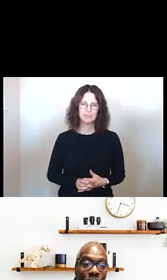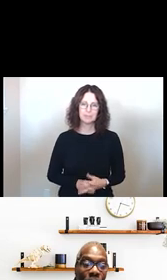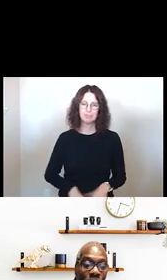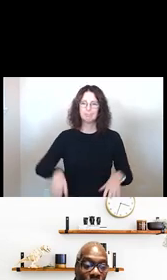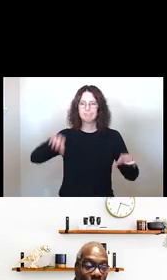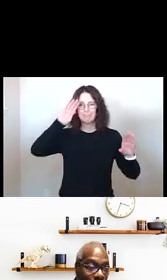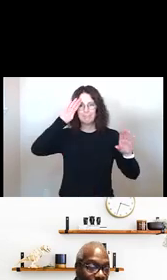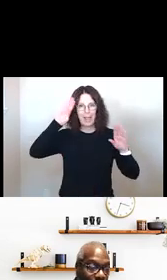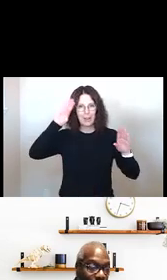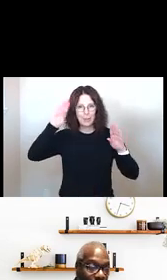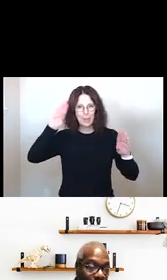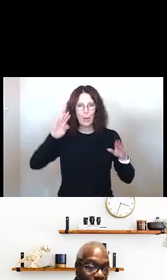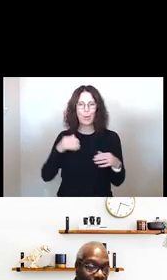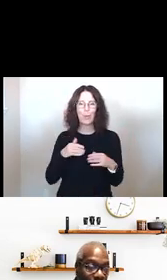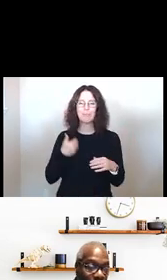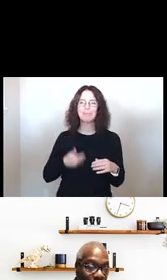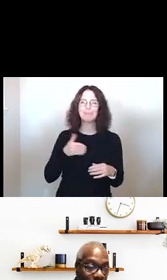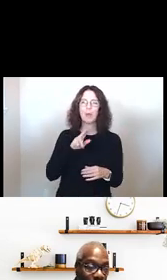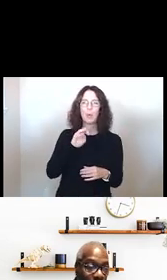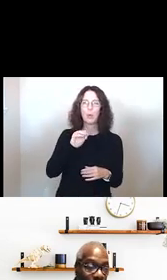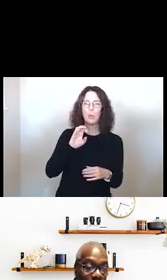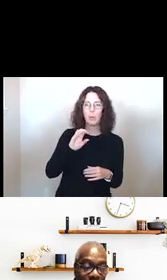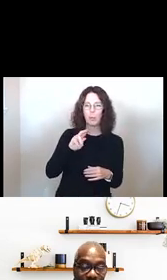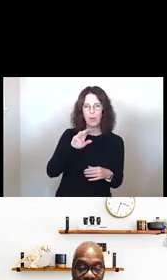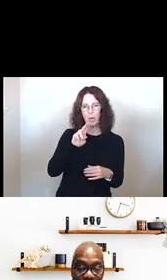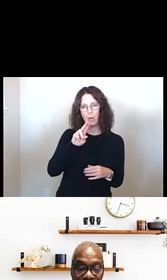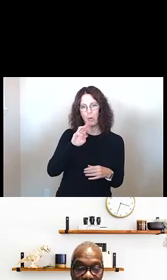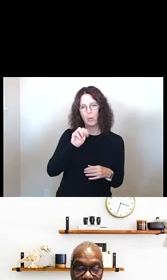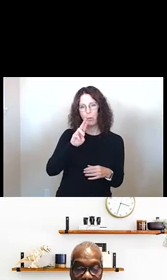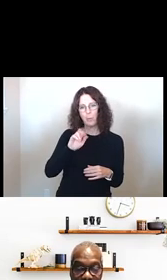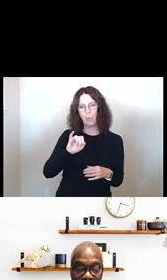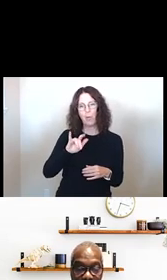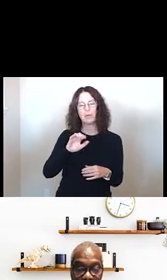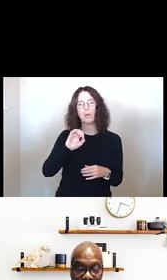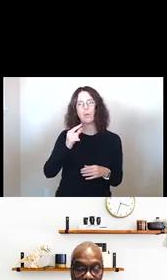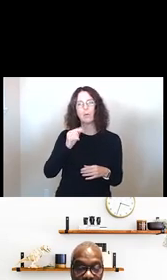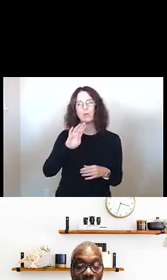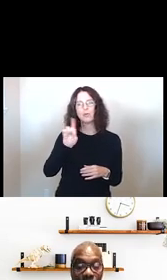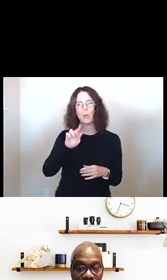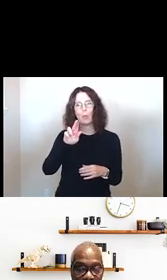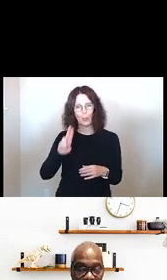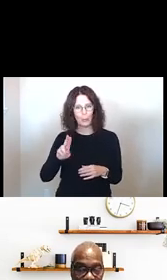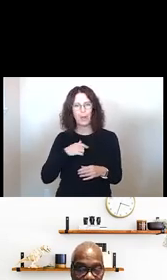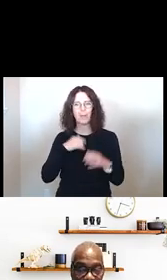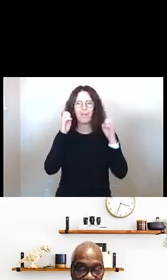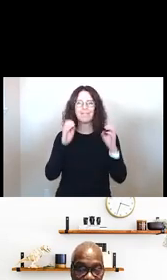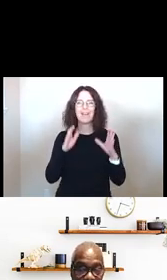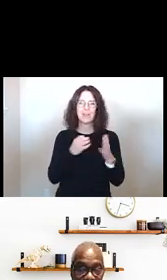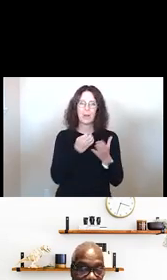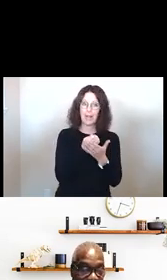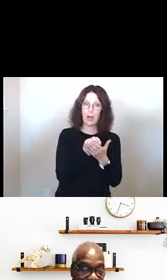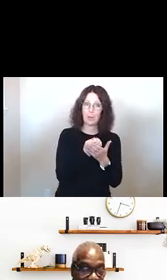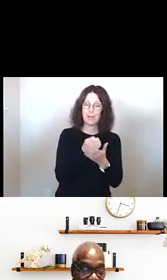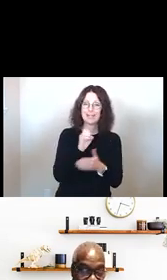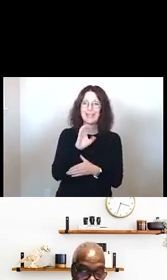Hello, everyone. I'm Umuto Ozoğlu. I'm the associate head of the economics and econometric stream. And I have